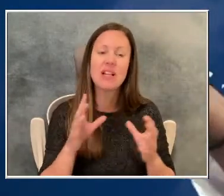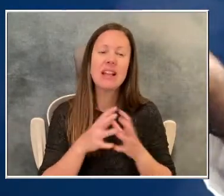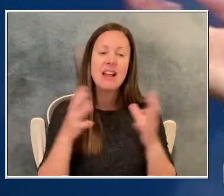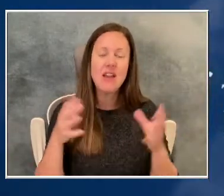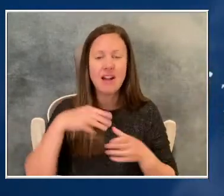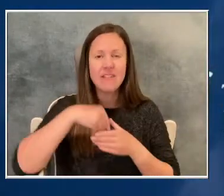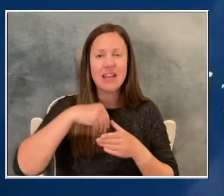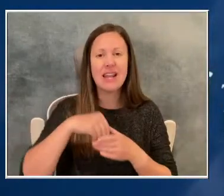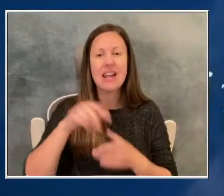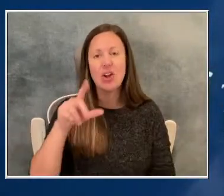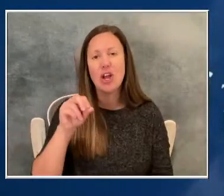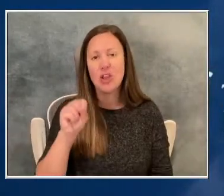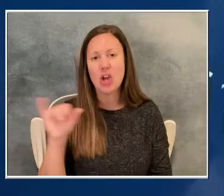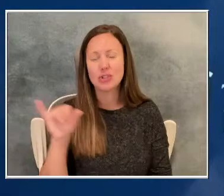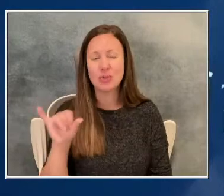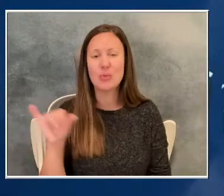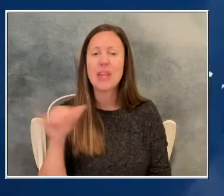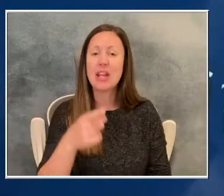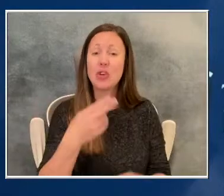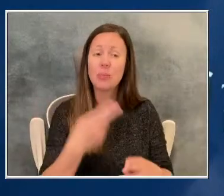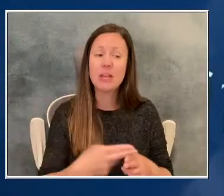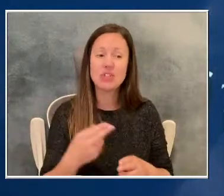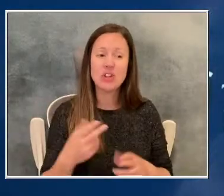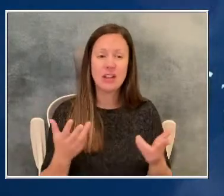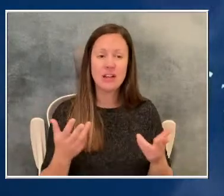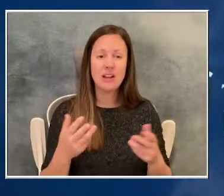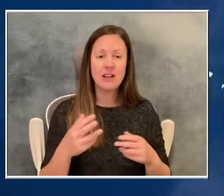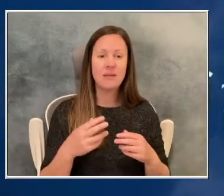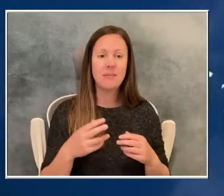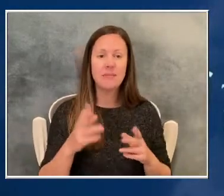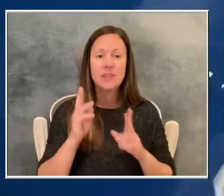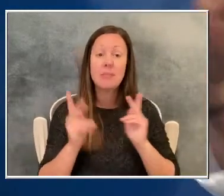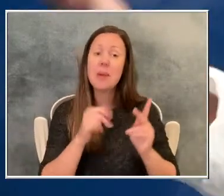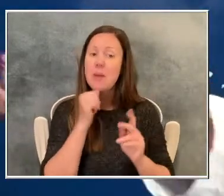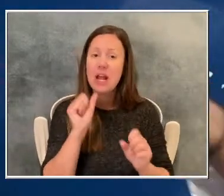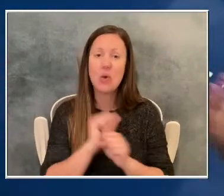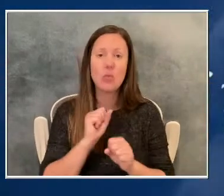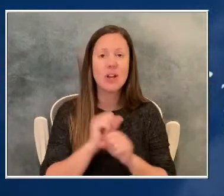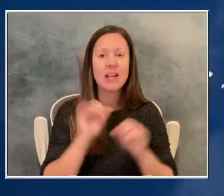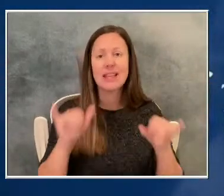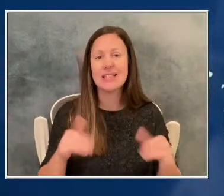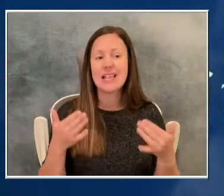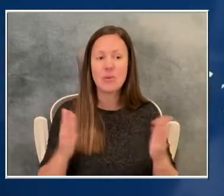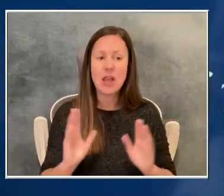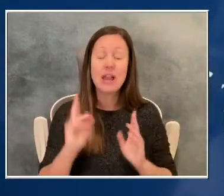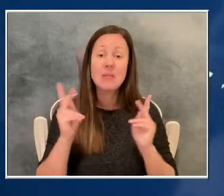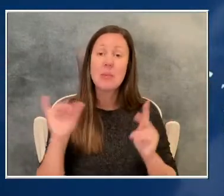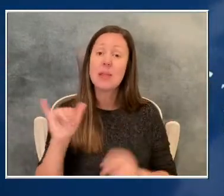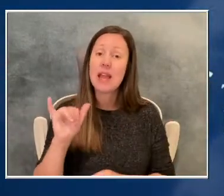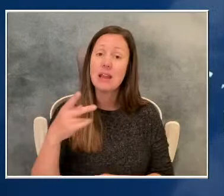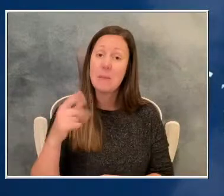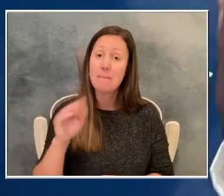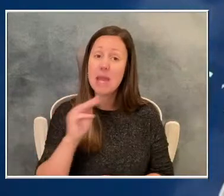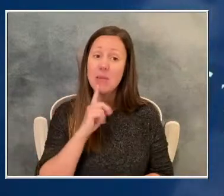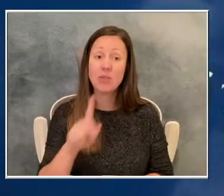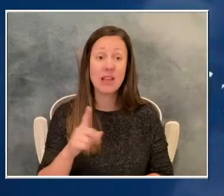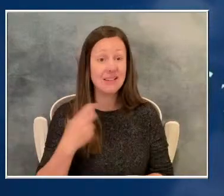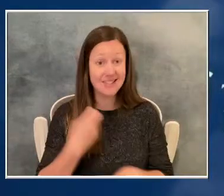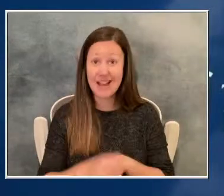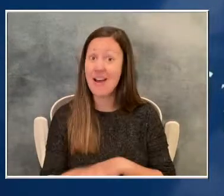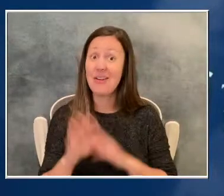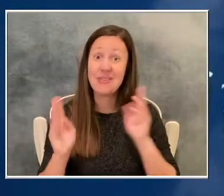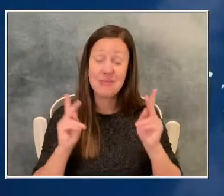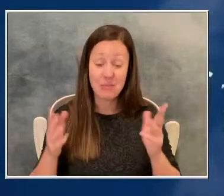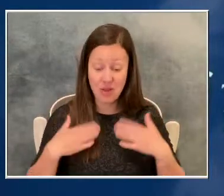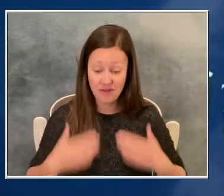Like I think you mentioned, people are not working the same way. People like Pam, who are really tough cookies, really physically